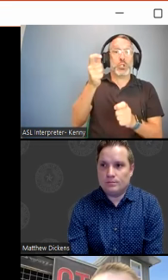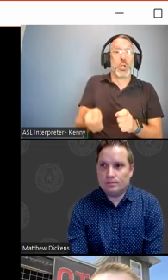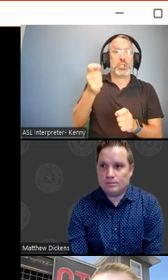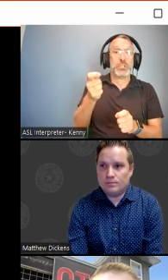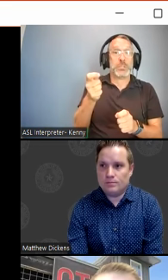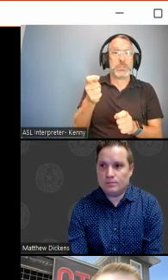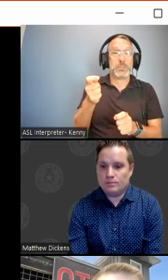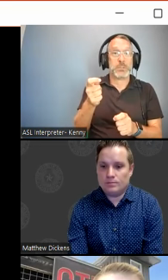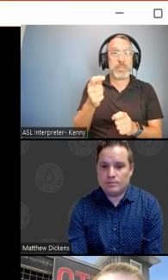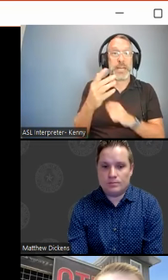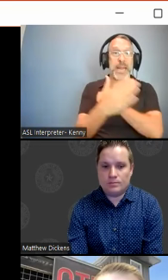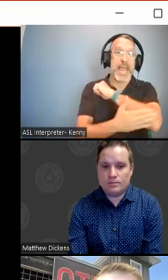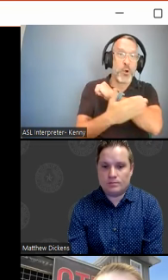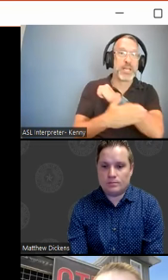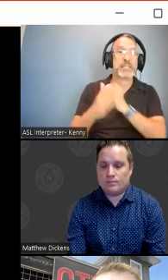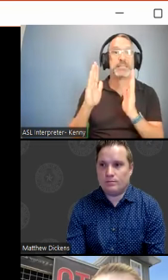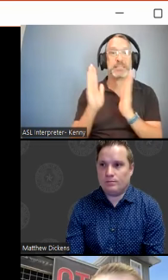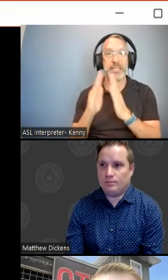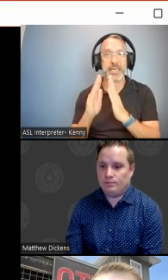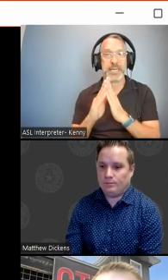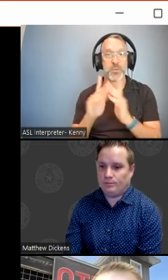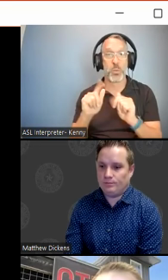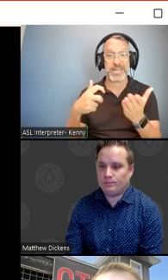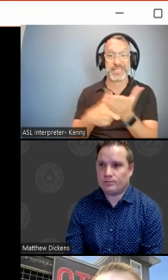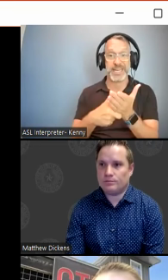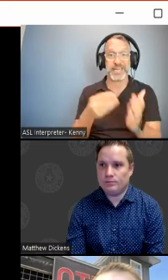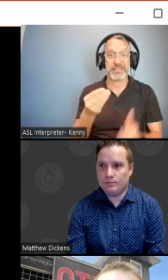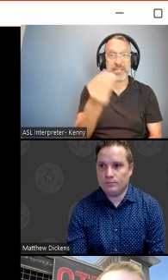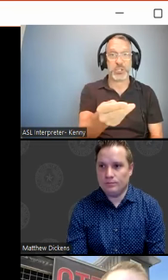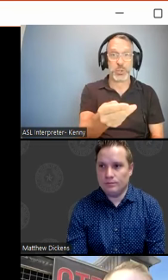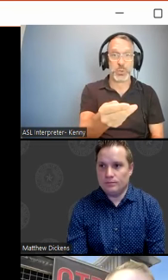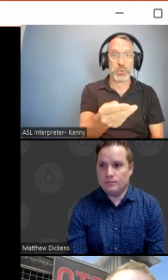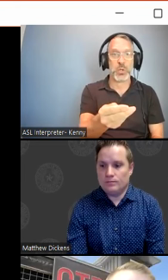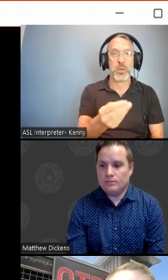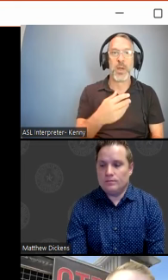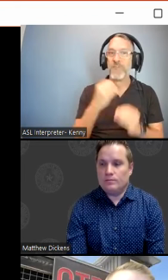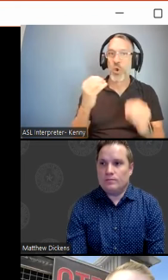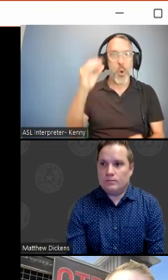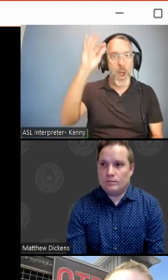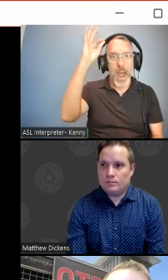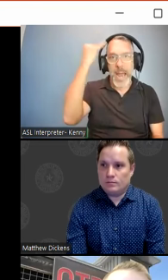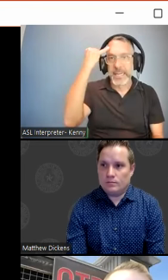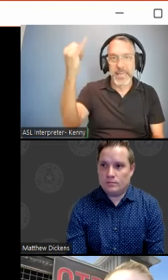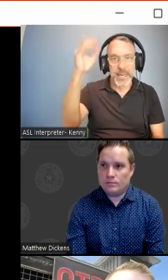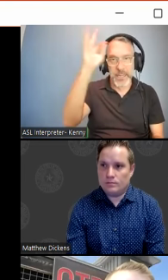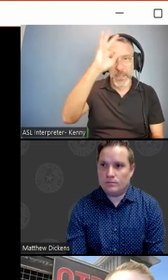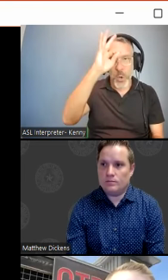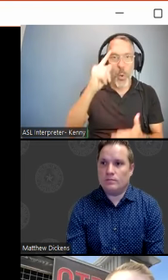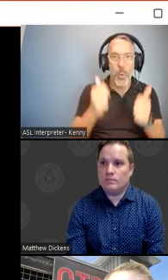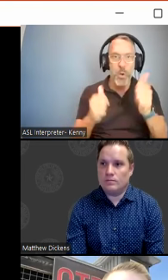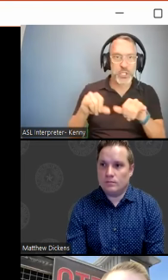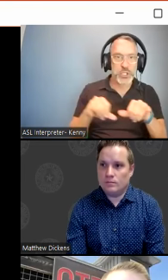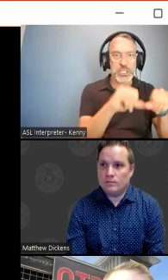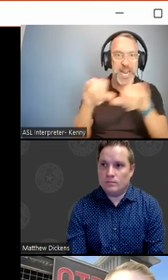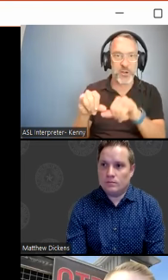and counties and cities, when a ticket is issued, would have no idea which standard